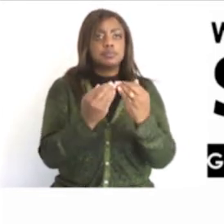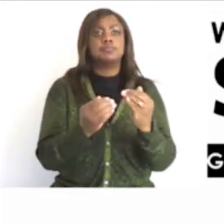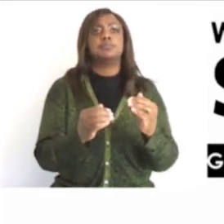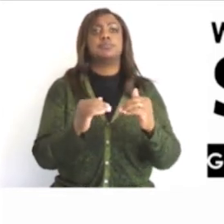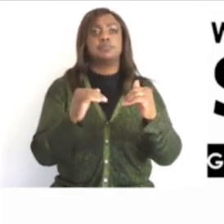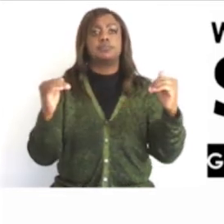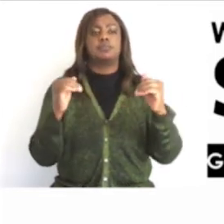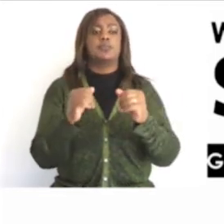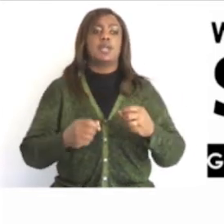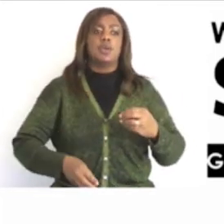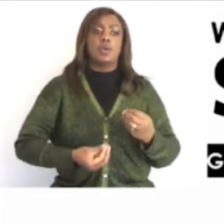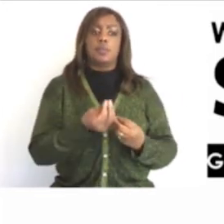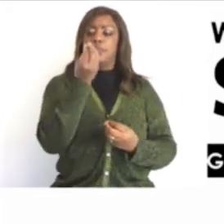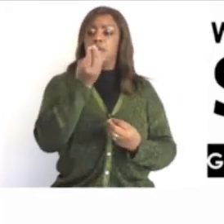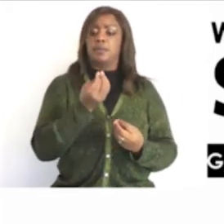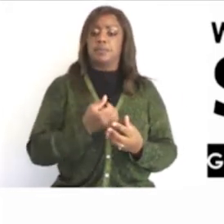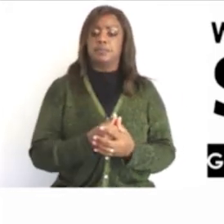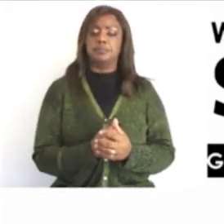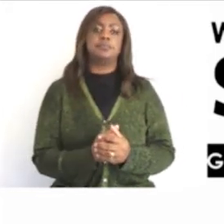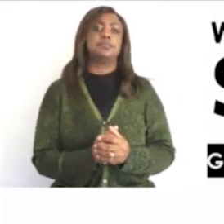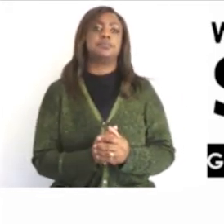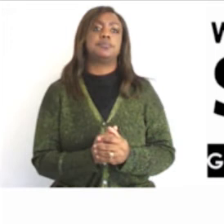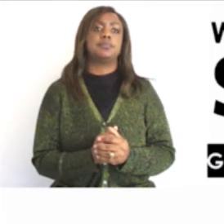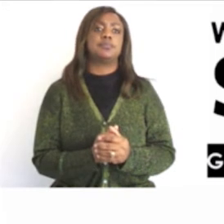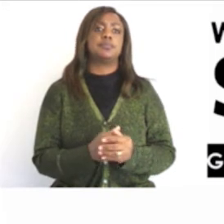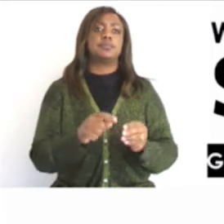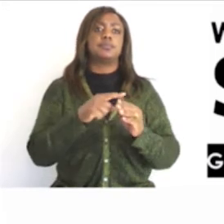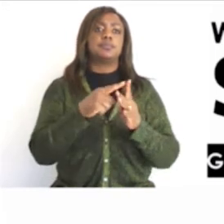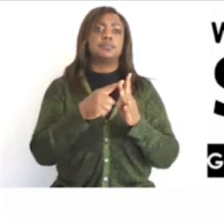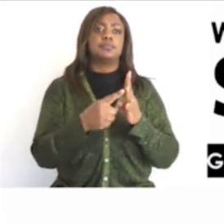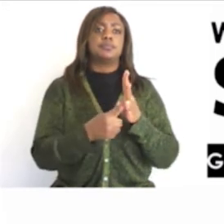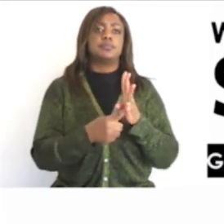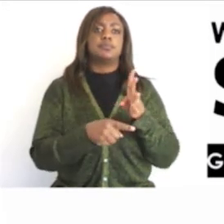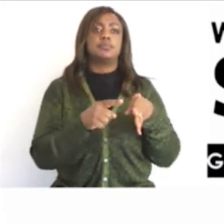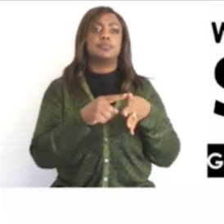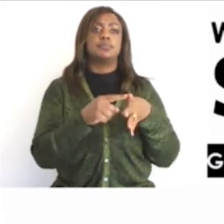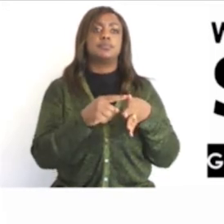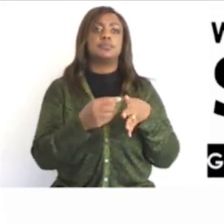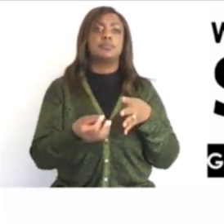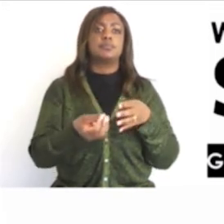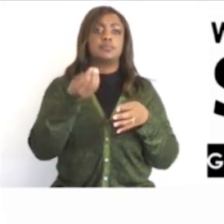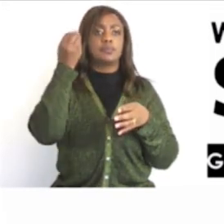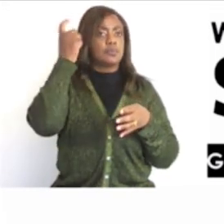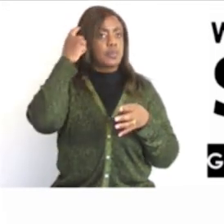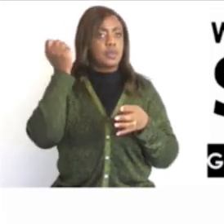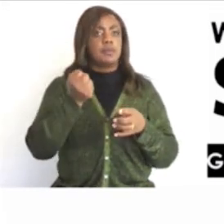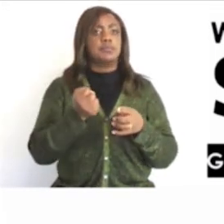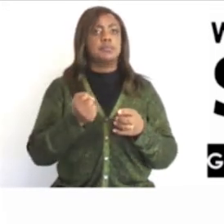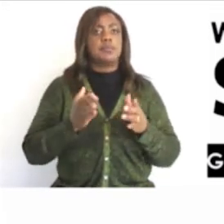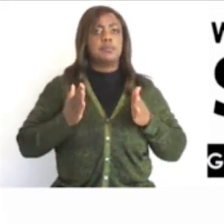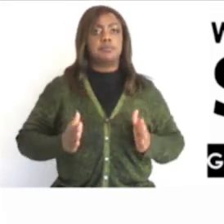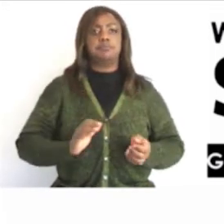adulthood. Our vocabularies are maturity, being fully developed, and ready to reproduce.